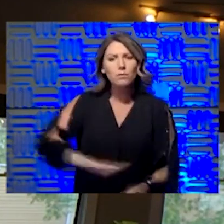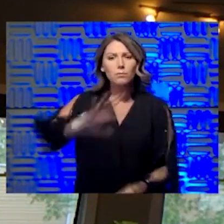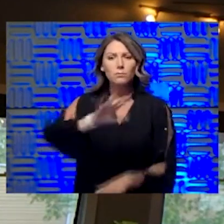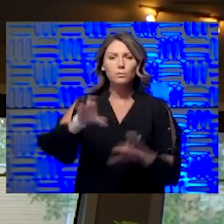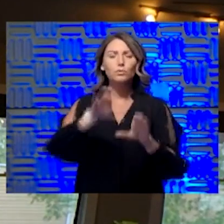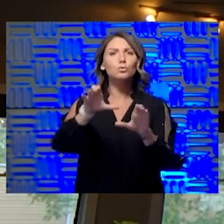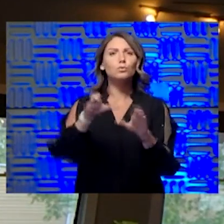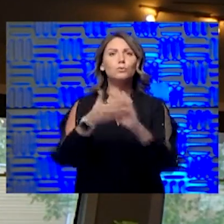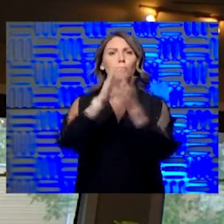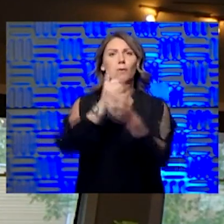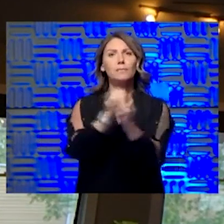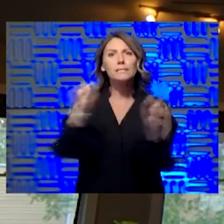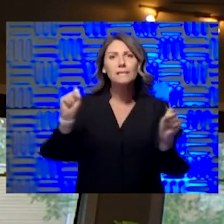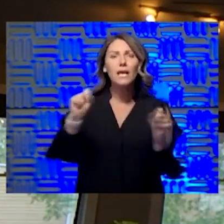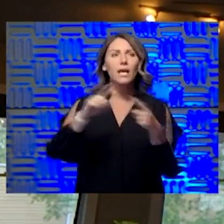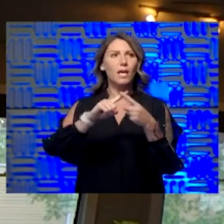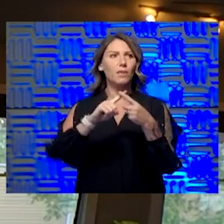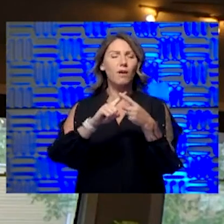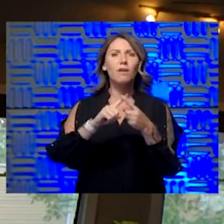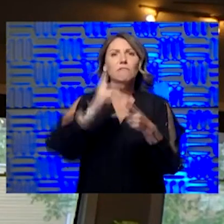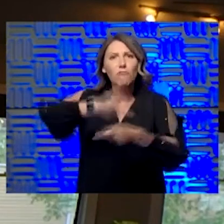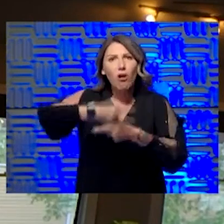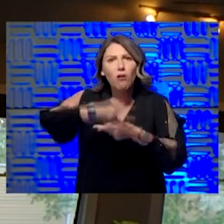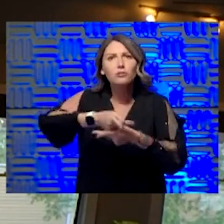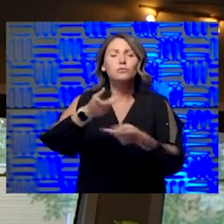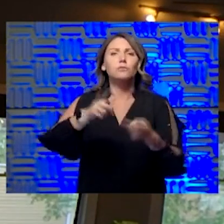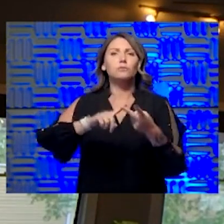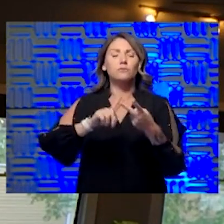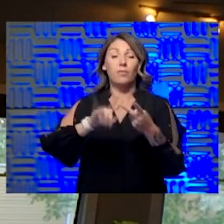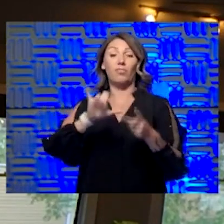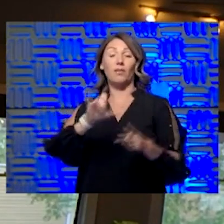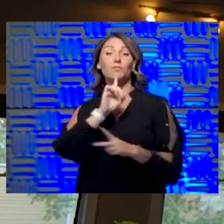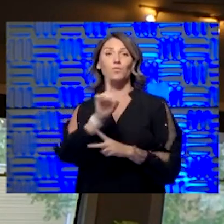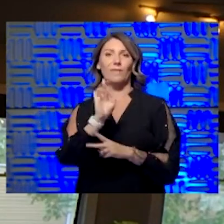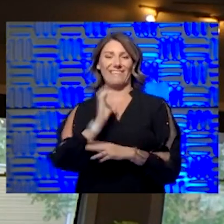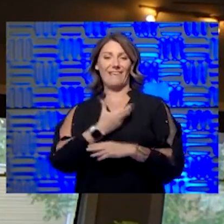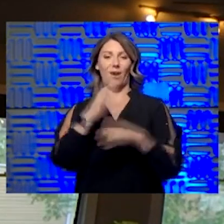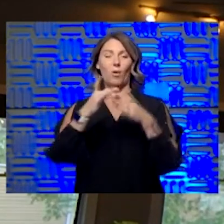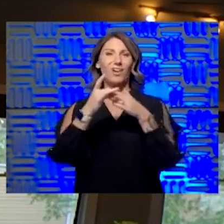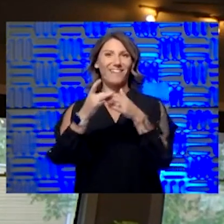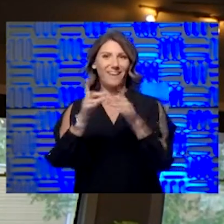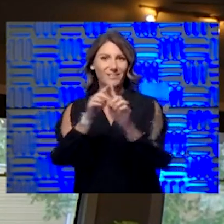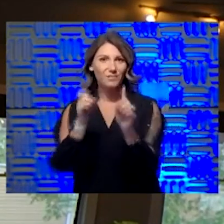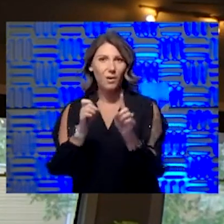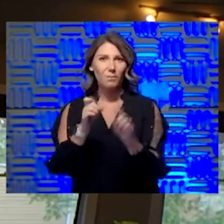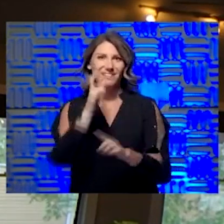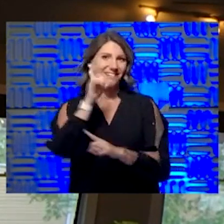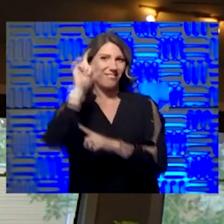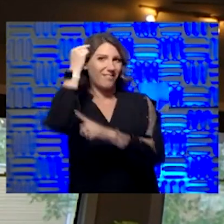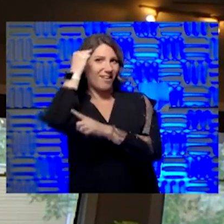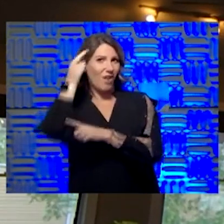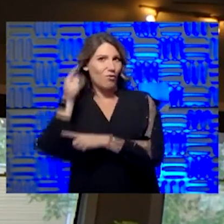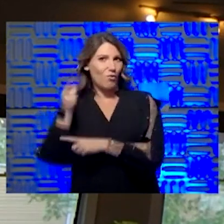safe and to be thoughtful and cautious? And that's really where our guidance comes in. Not on the government side. They're going to make those decisions. The